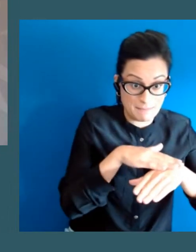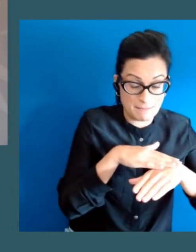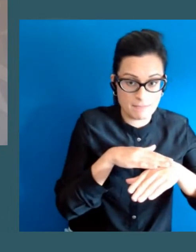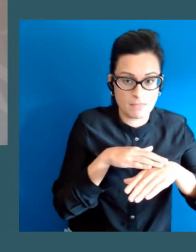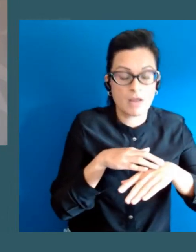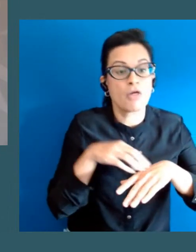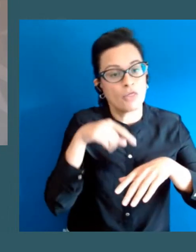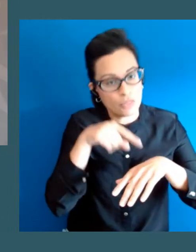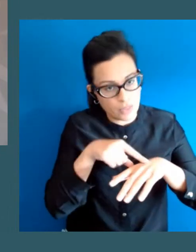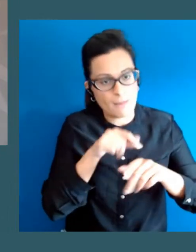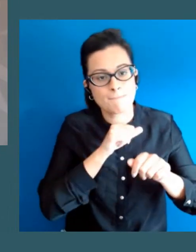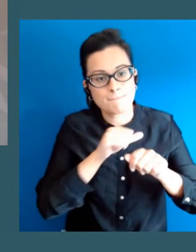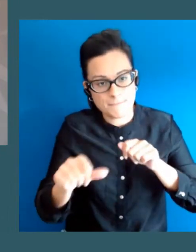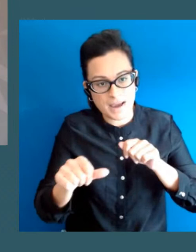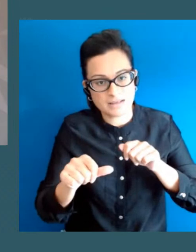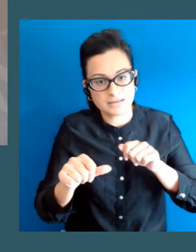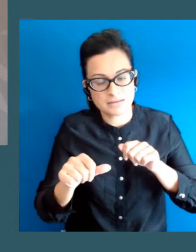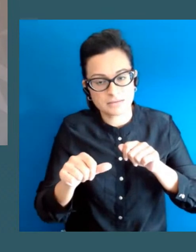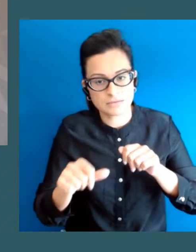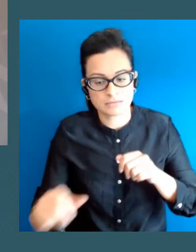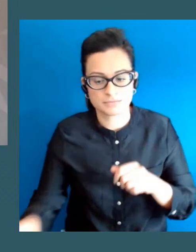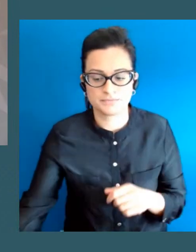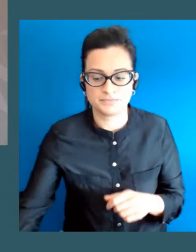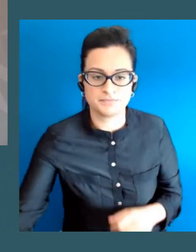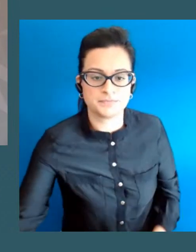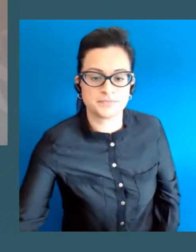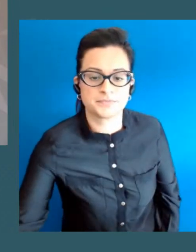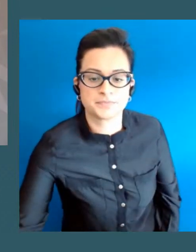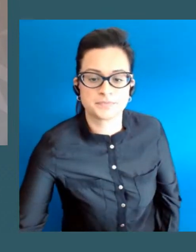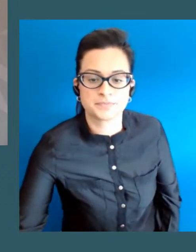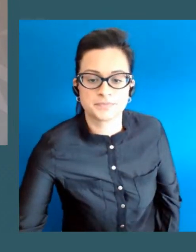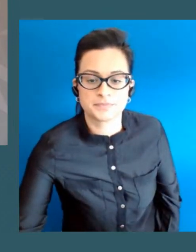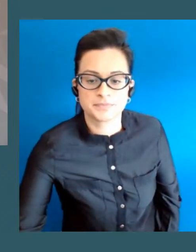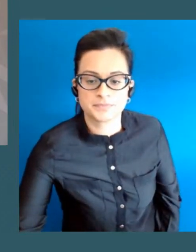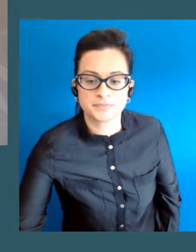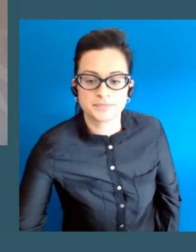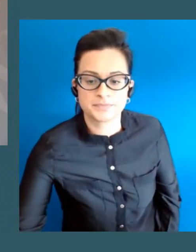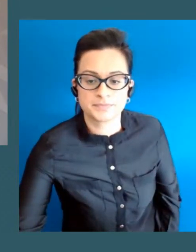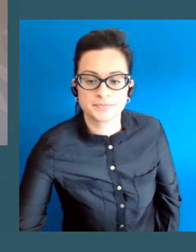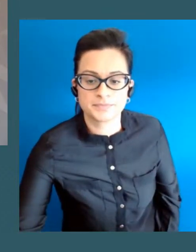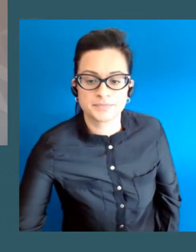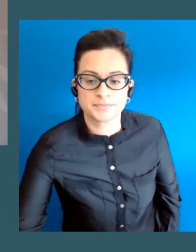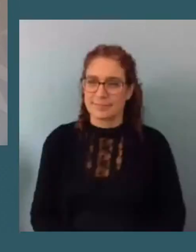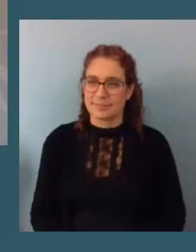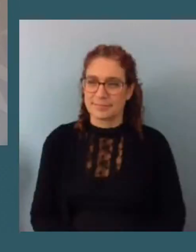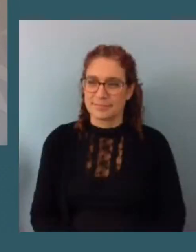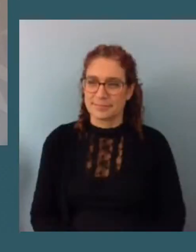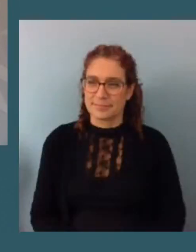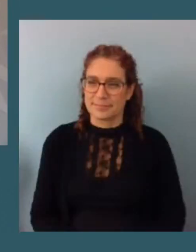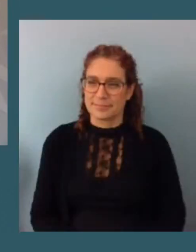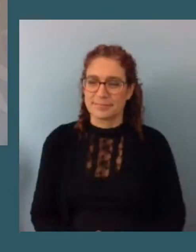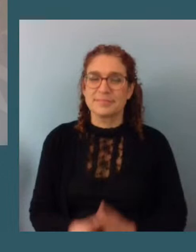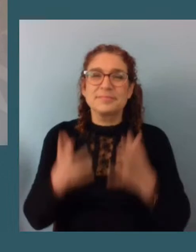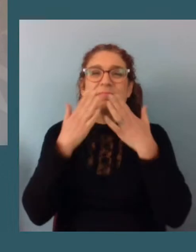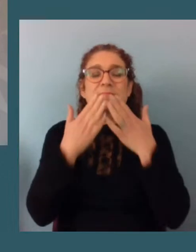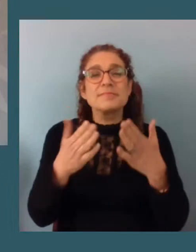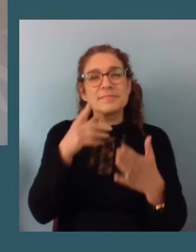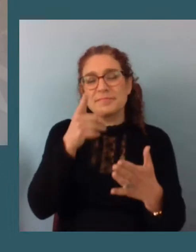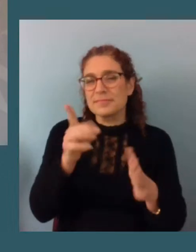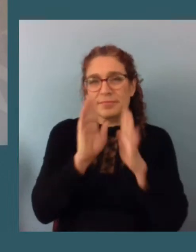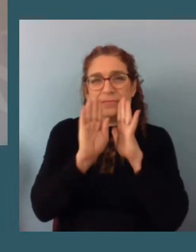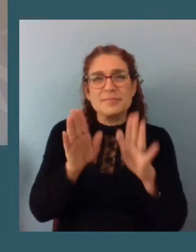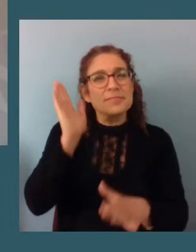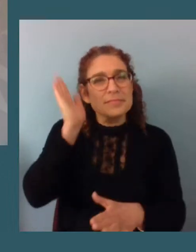best practice. No, absolutely. Thank you very much, Amina, for your amazing talk today. It really is good to